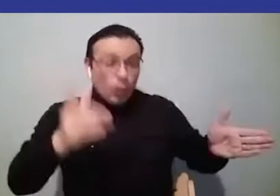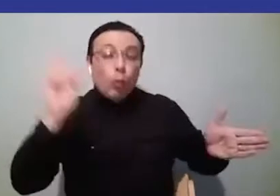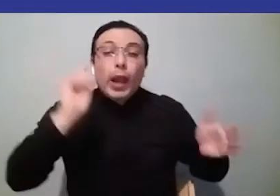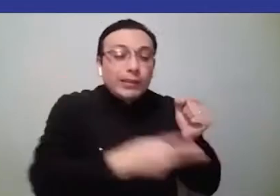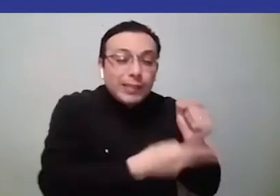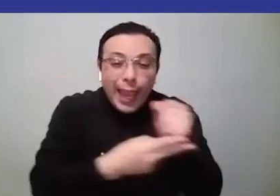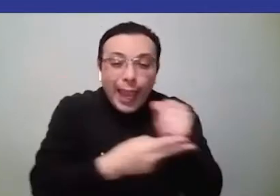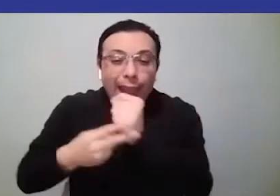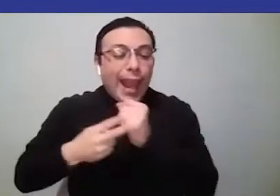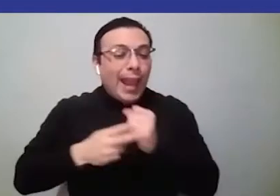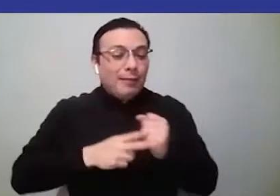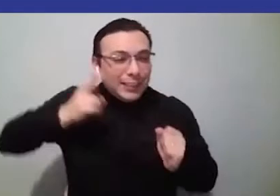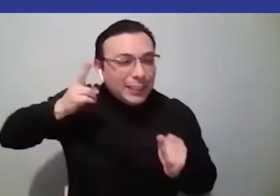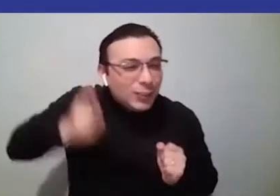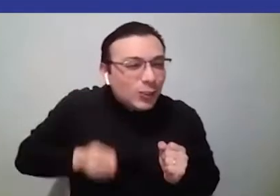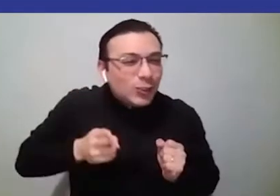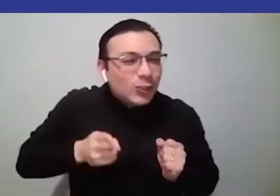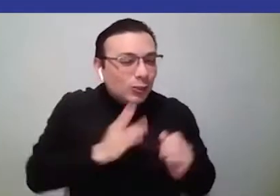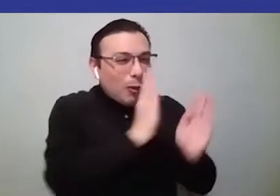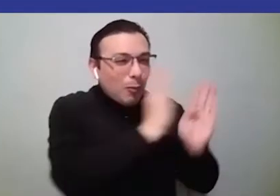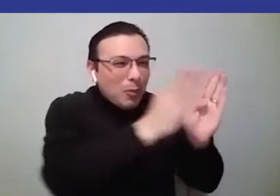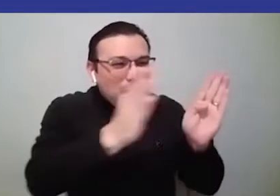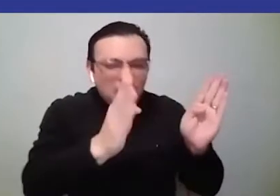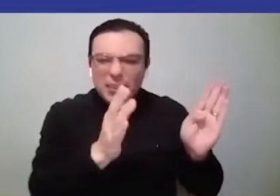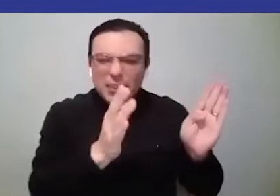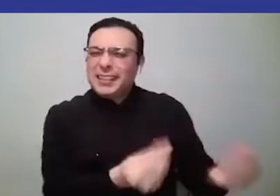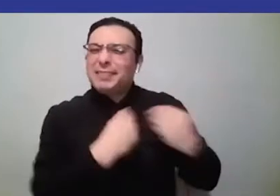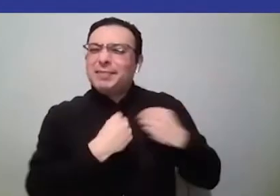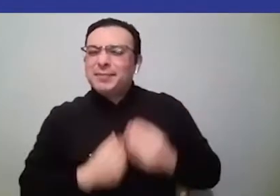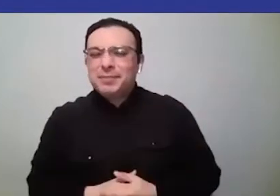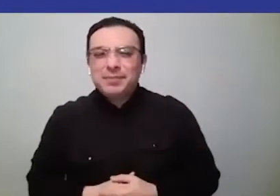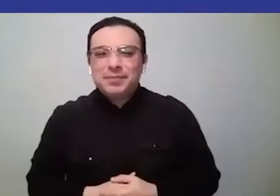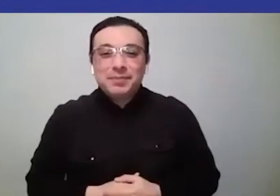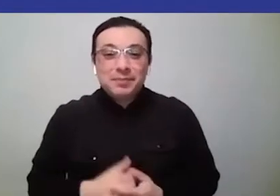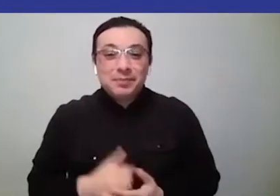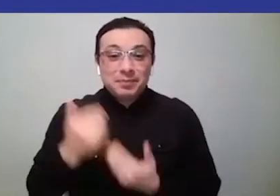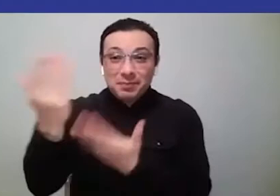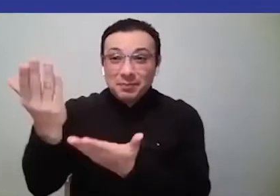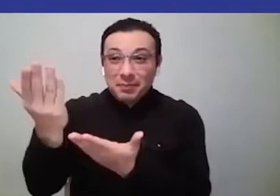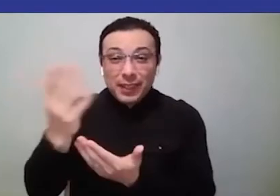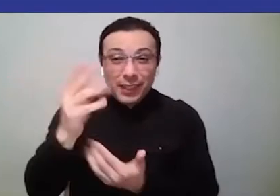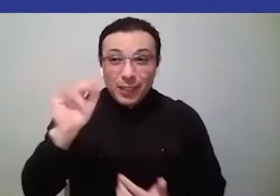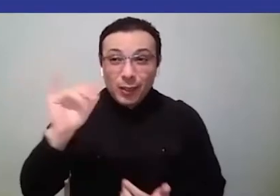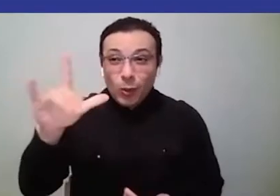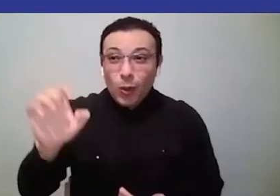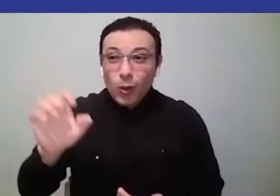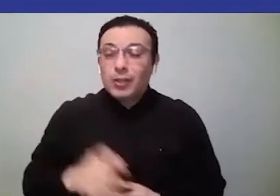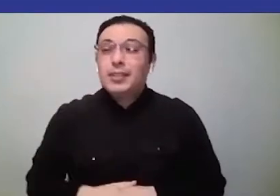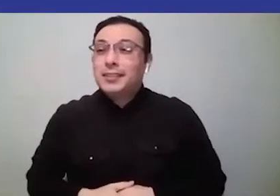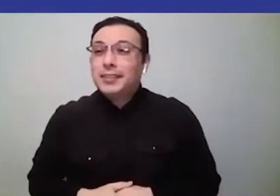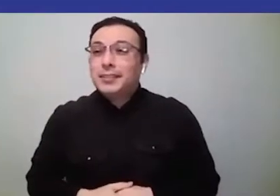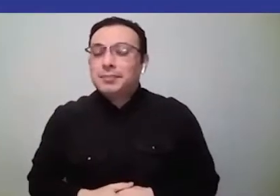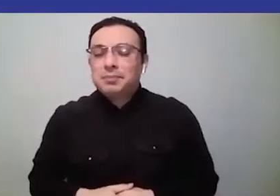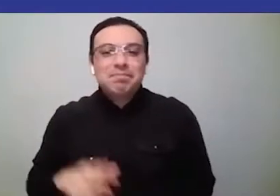Sure, thank you. That was really beautiful, Colette. I feel like our stories have a lot of parallels.